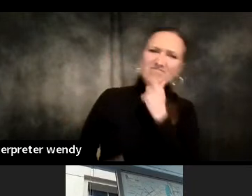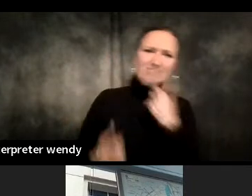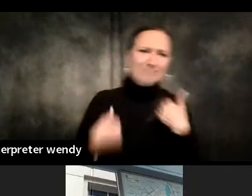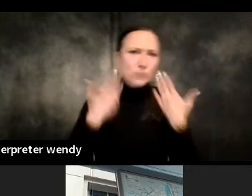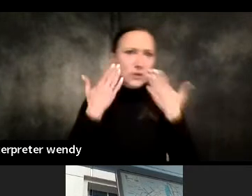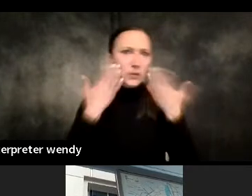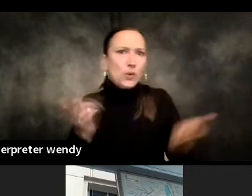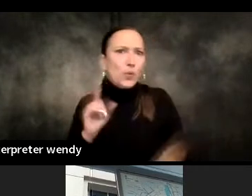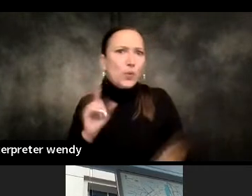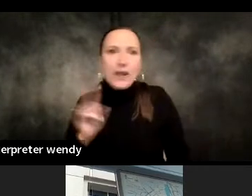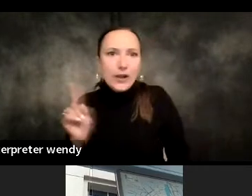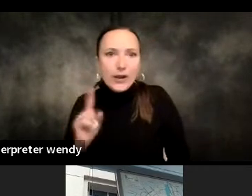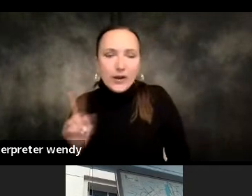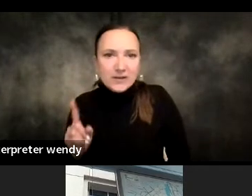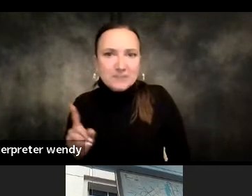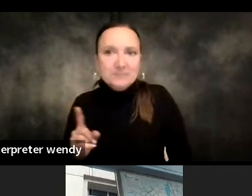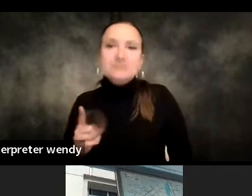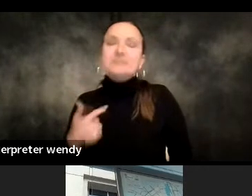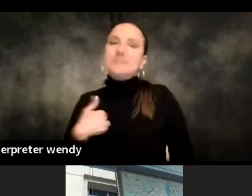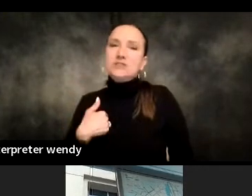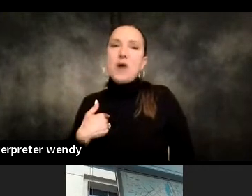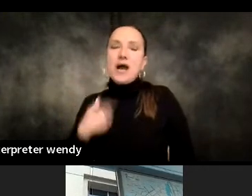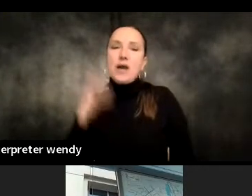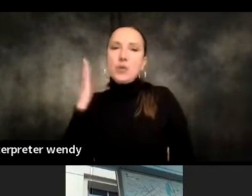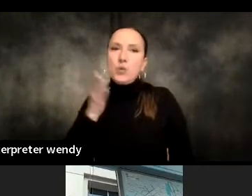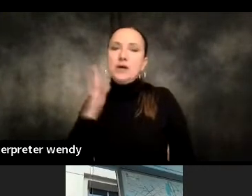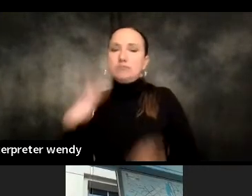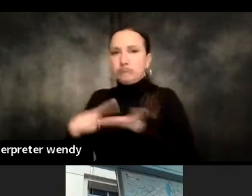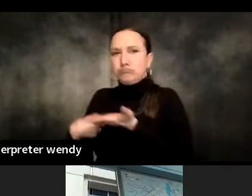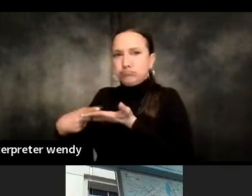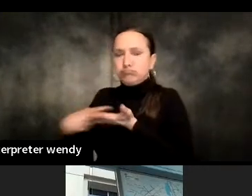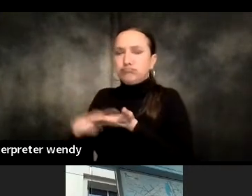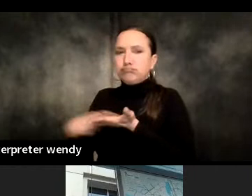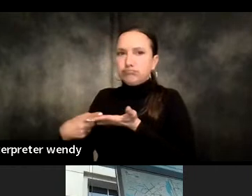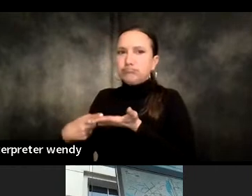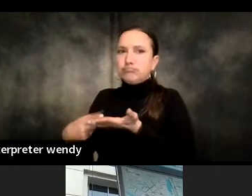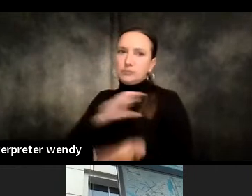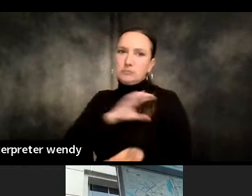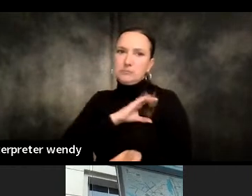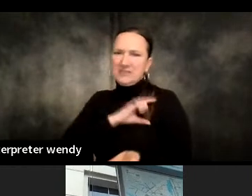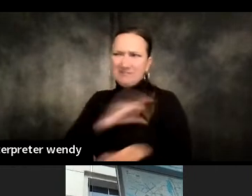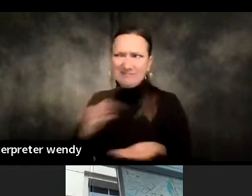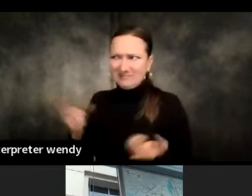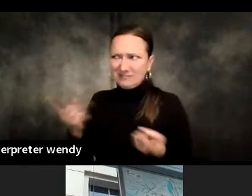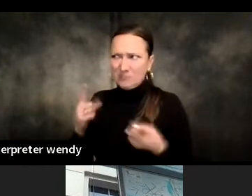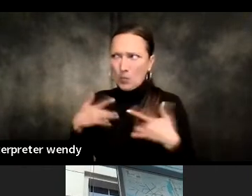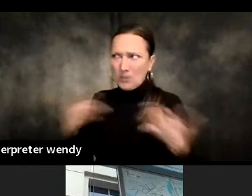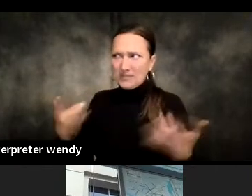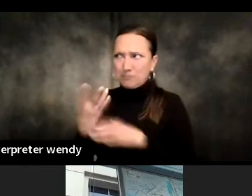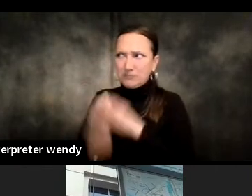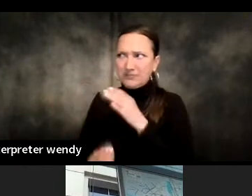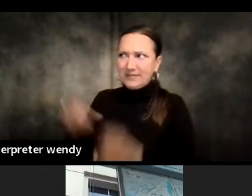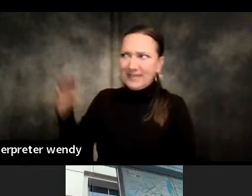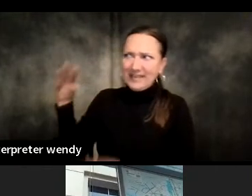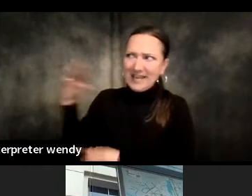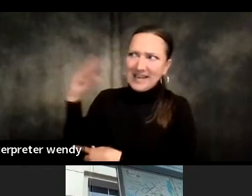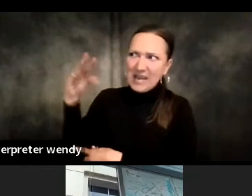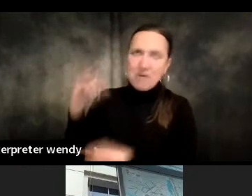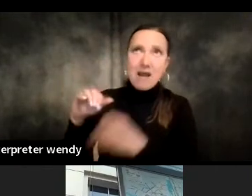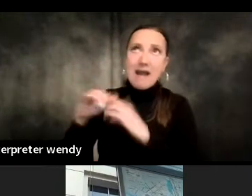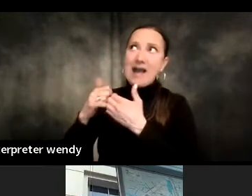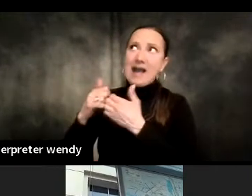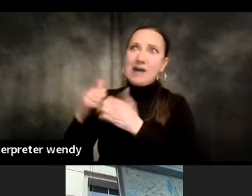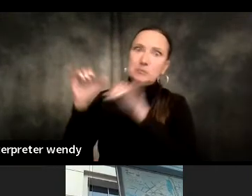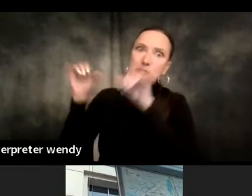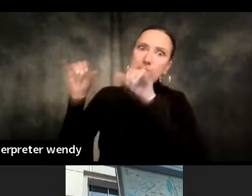know where it is. So I am going to be addressing the precinct to find out where the camera is and what we can do to keep it here